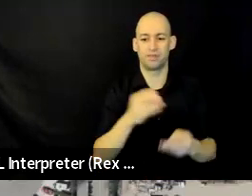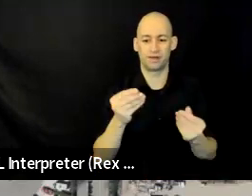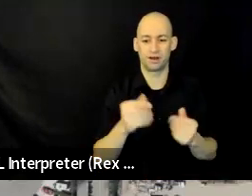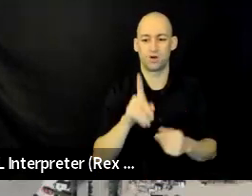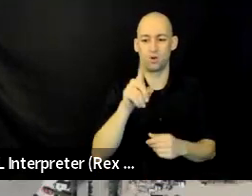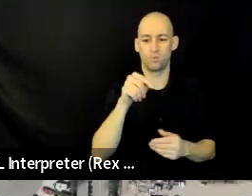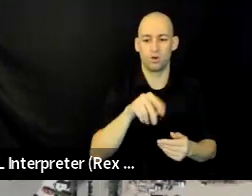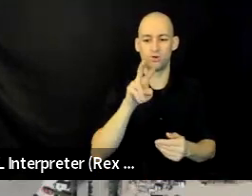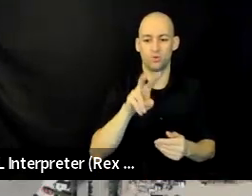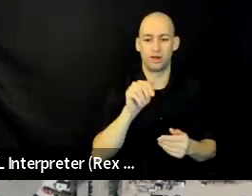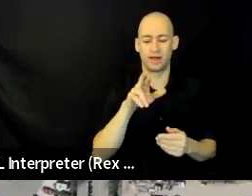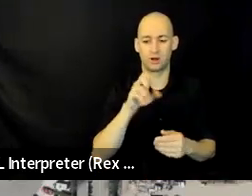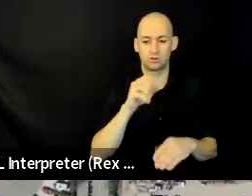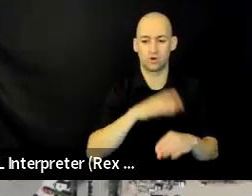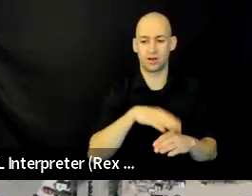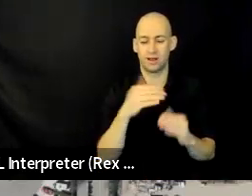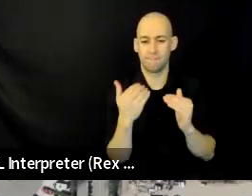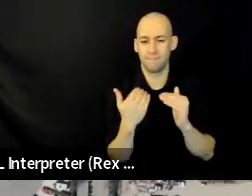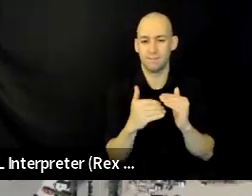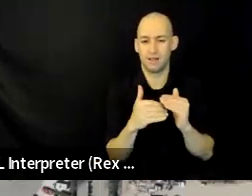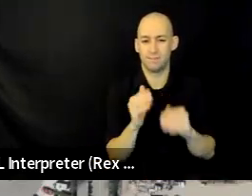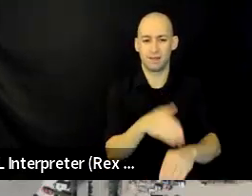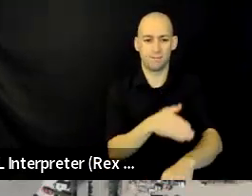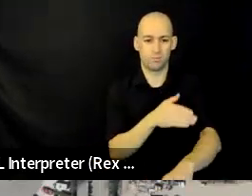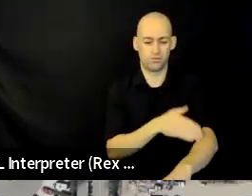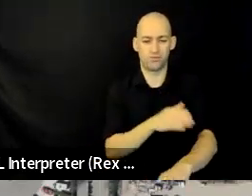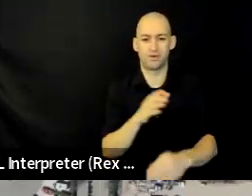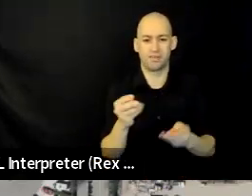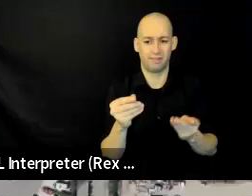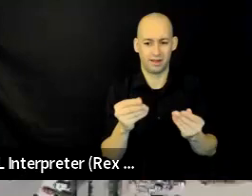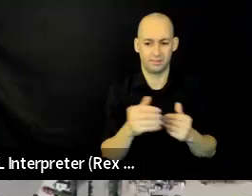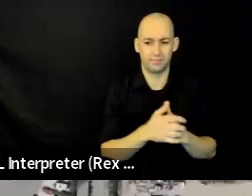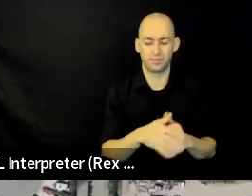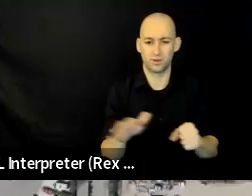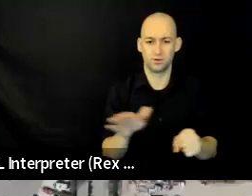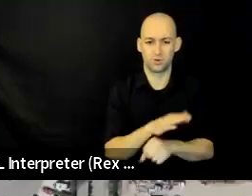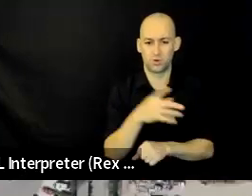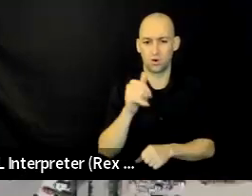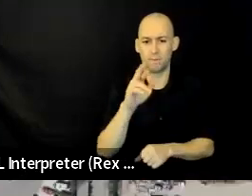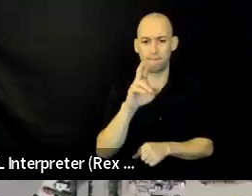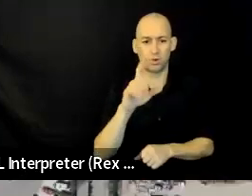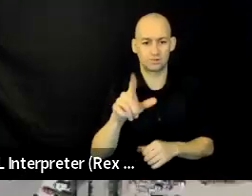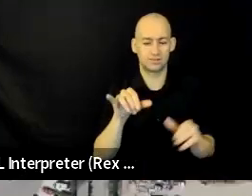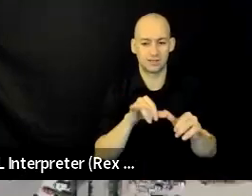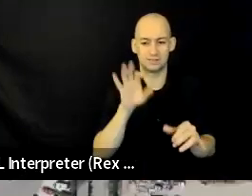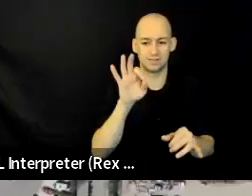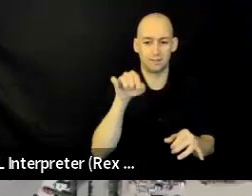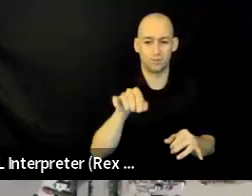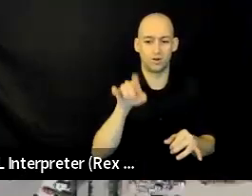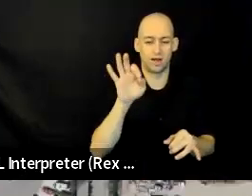acres is on minimally improved land. The total parcel size is 9.93